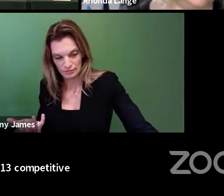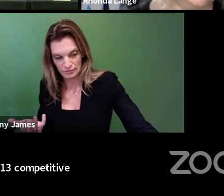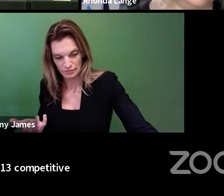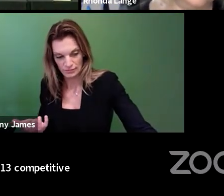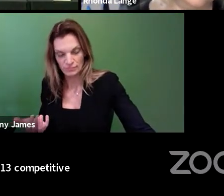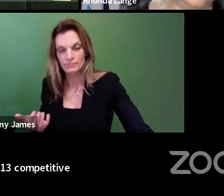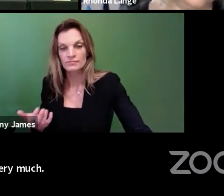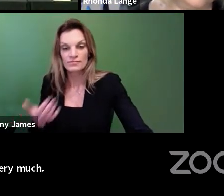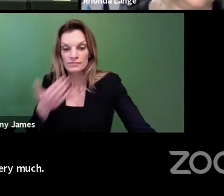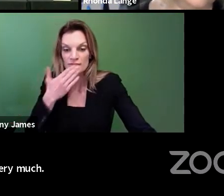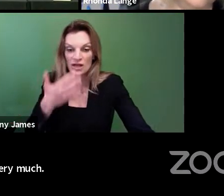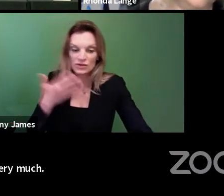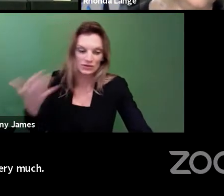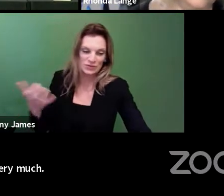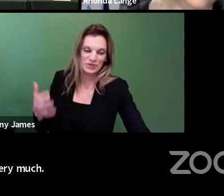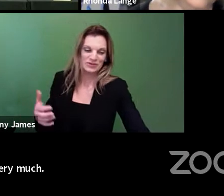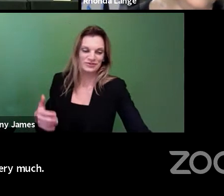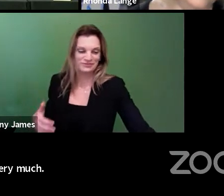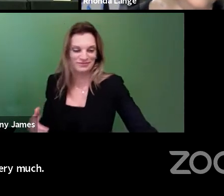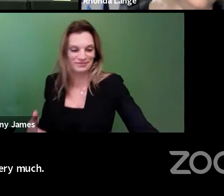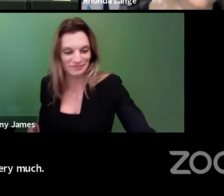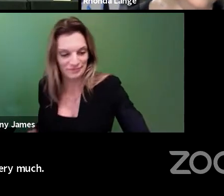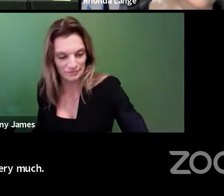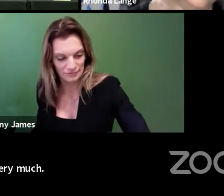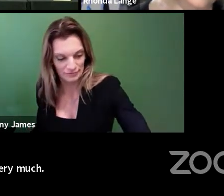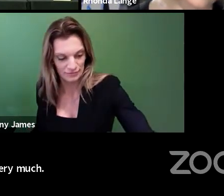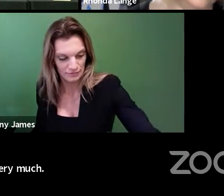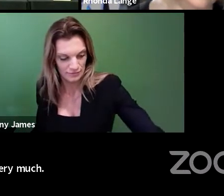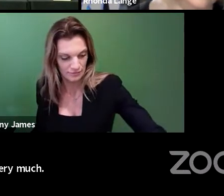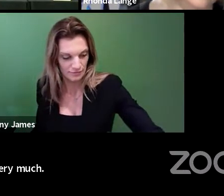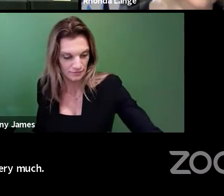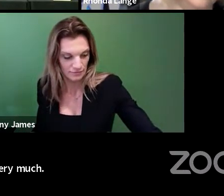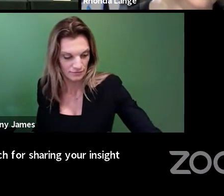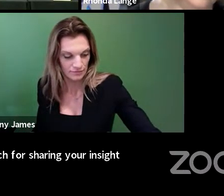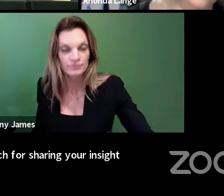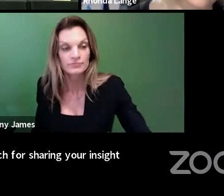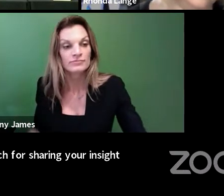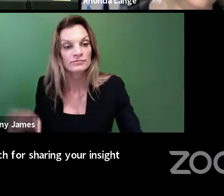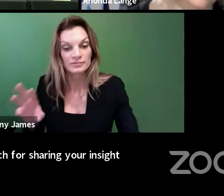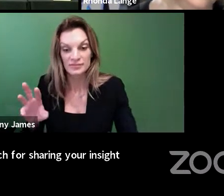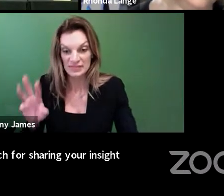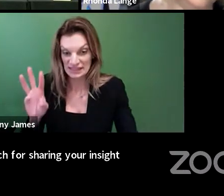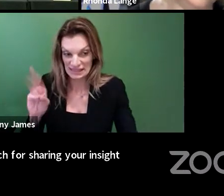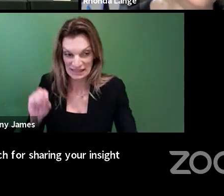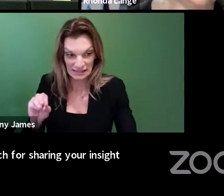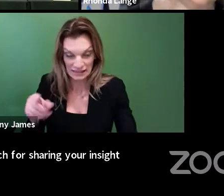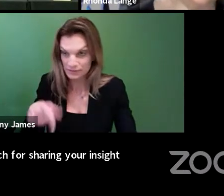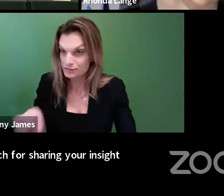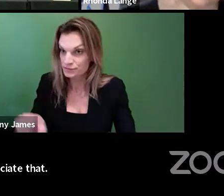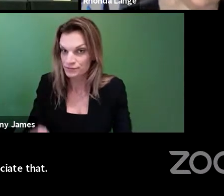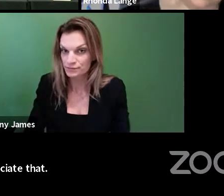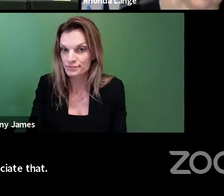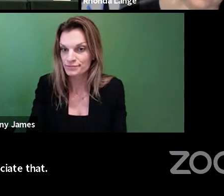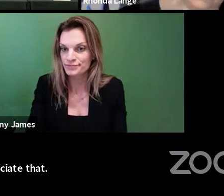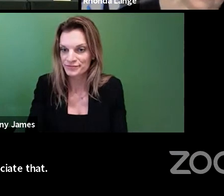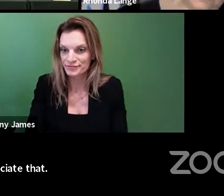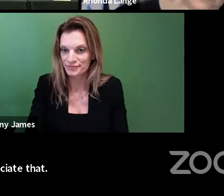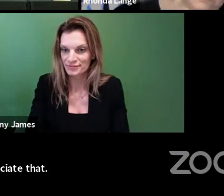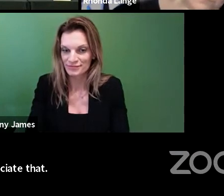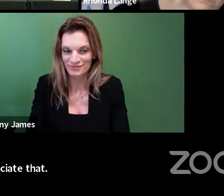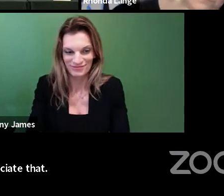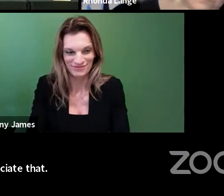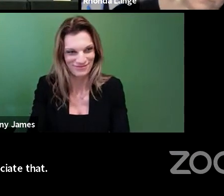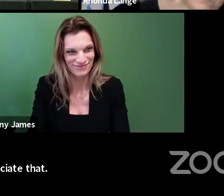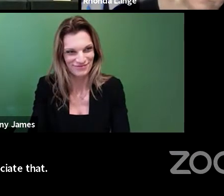Thank you so much for sharing your insight with the commission. We appreciate that. 60, if you are in the room, I feel like I need to start saying that